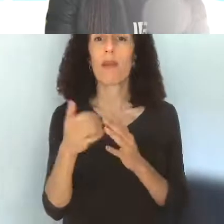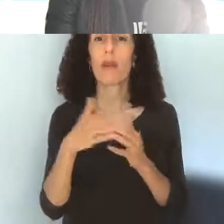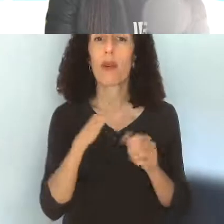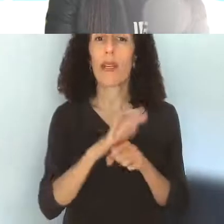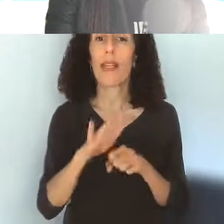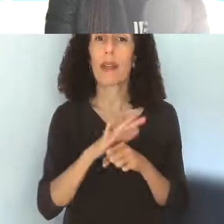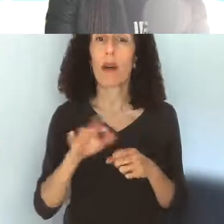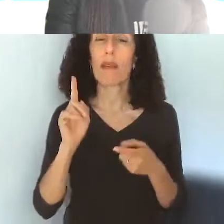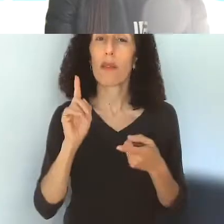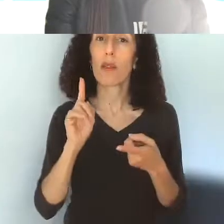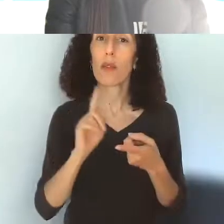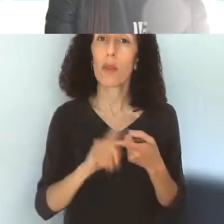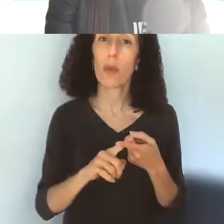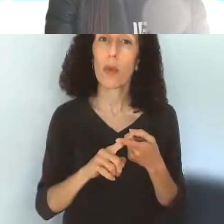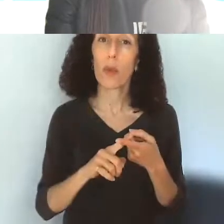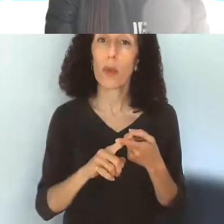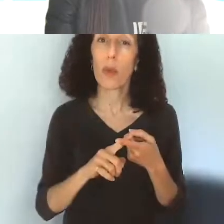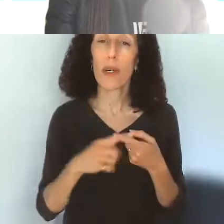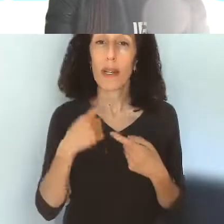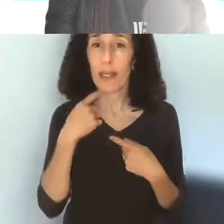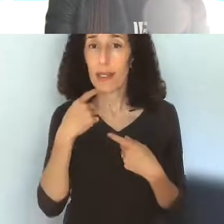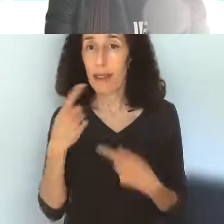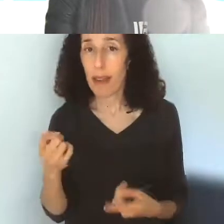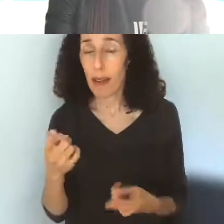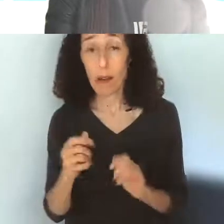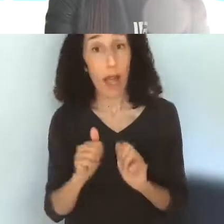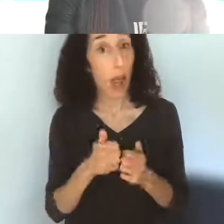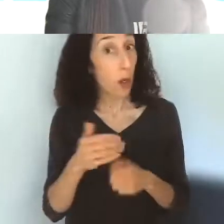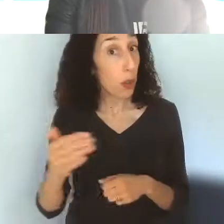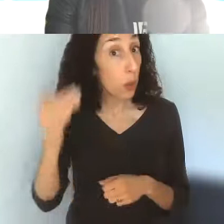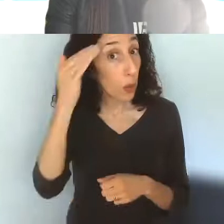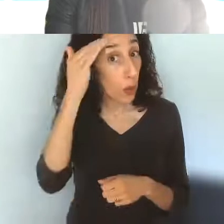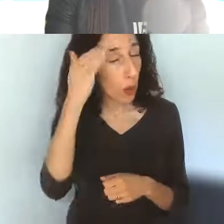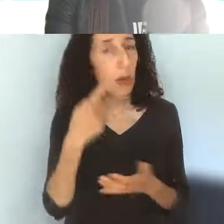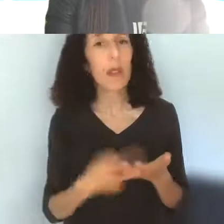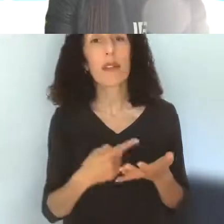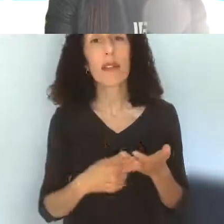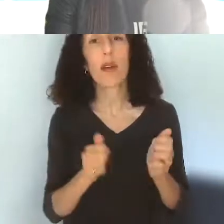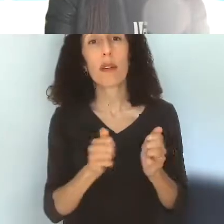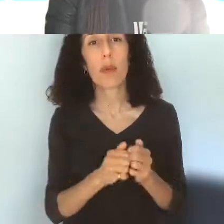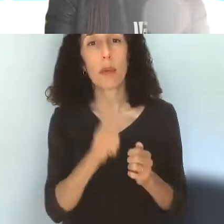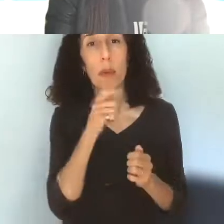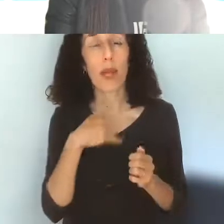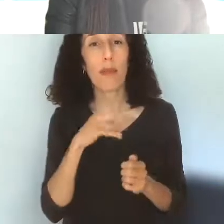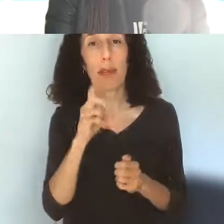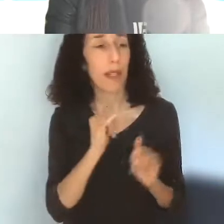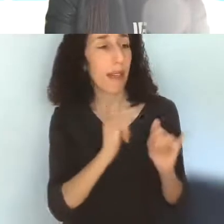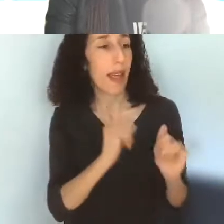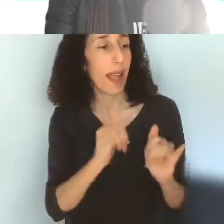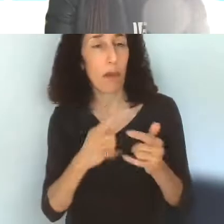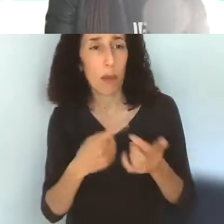best things they can do is talk to other people with disabilities and get that sense of community and support on their